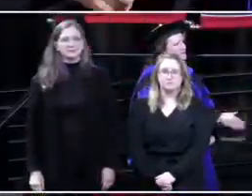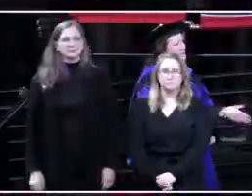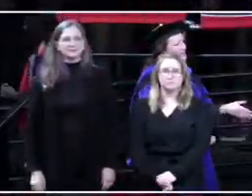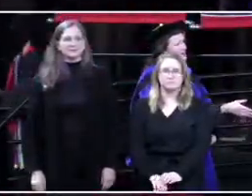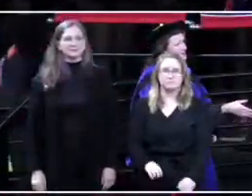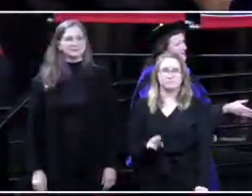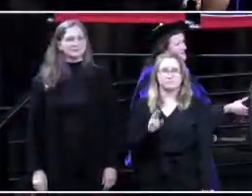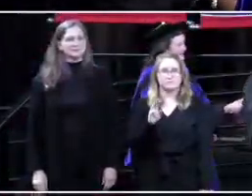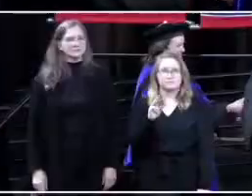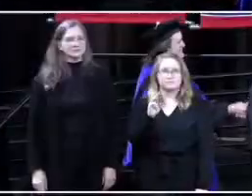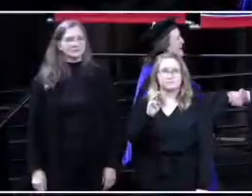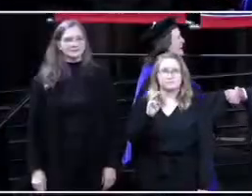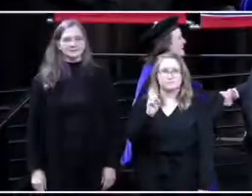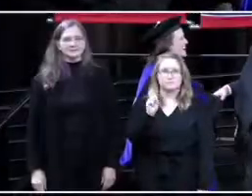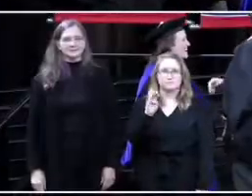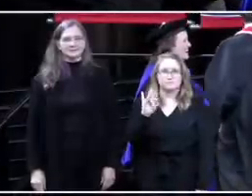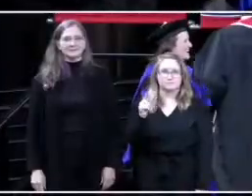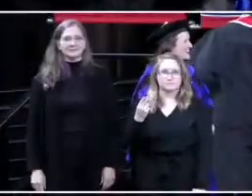Hannah Janae Kilgore.